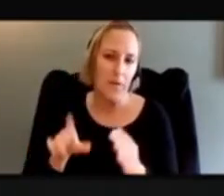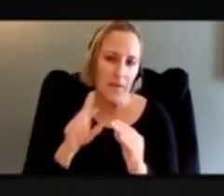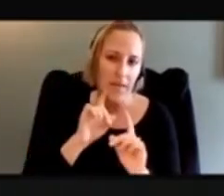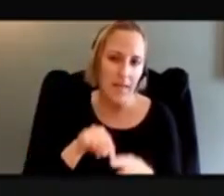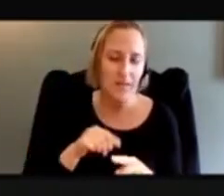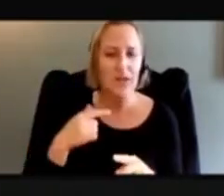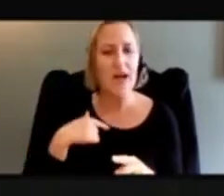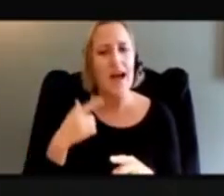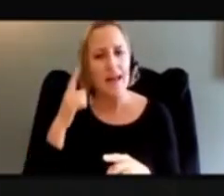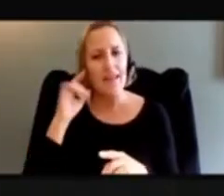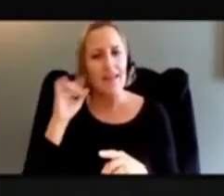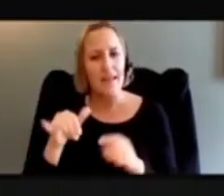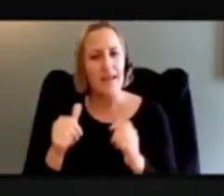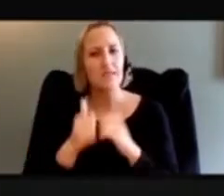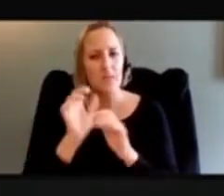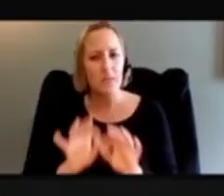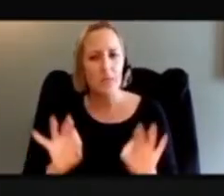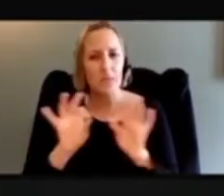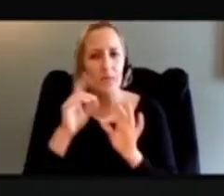to forget.